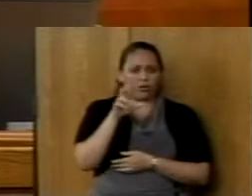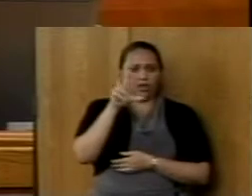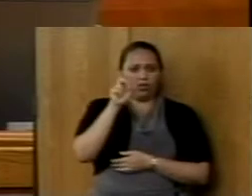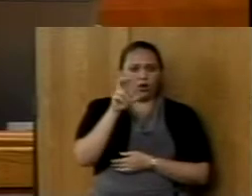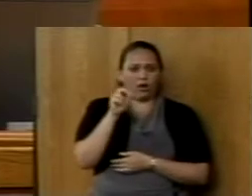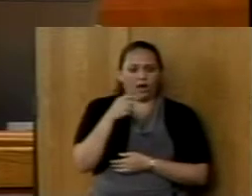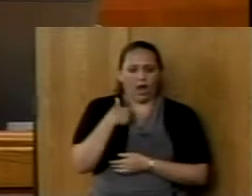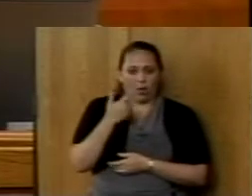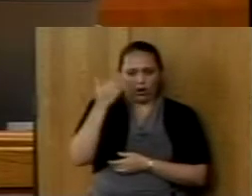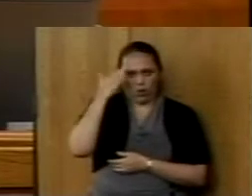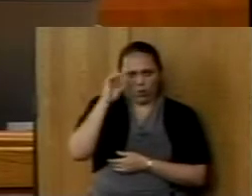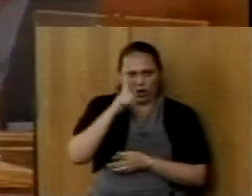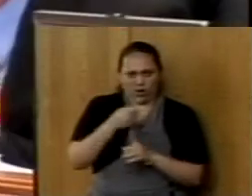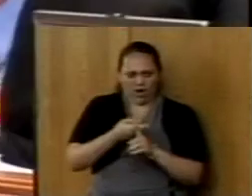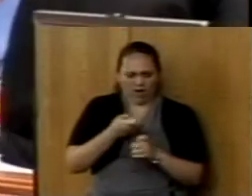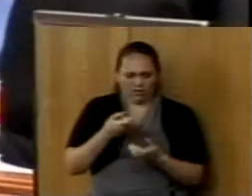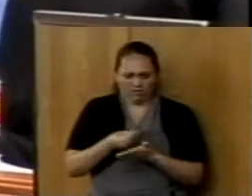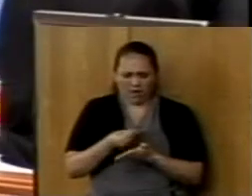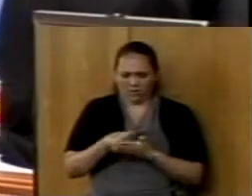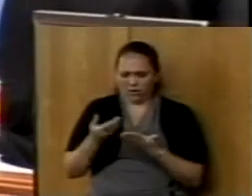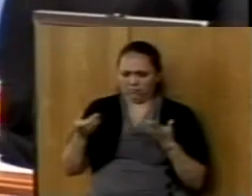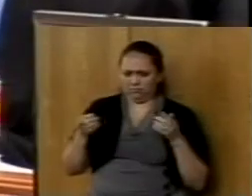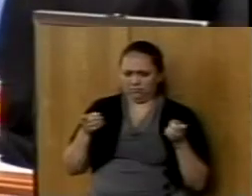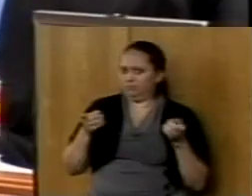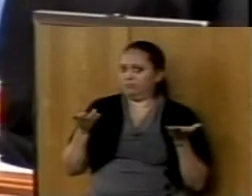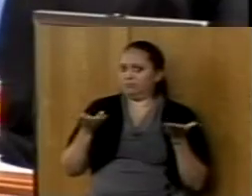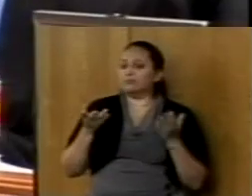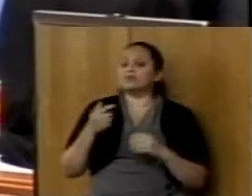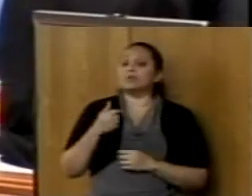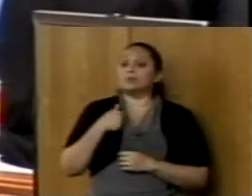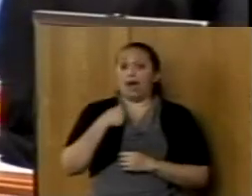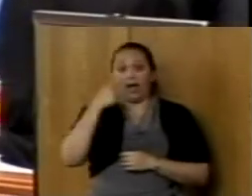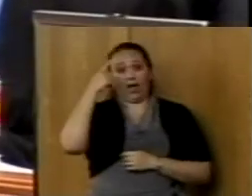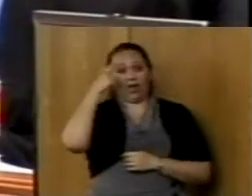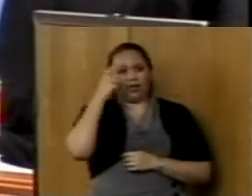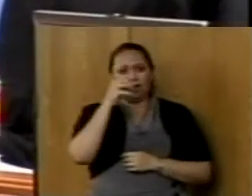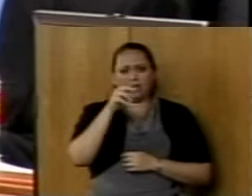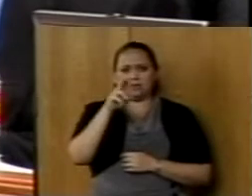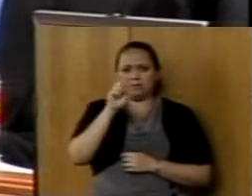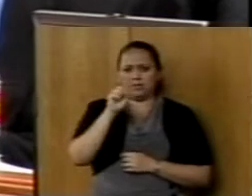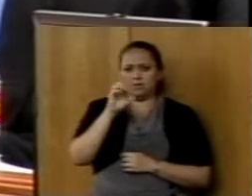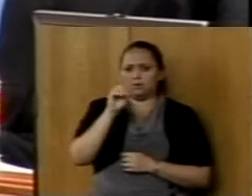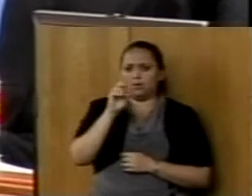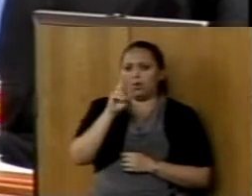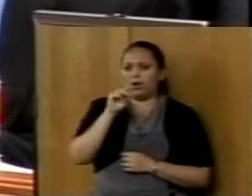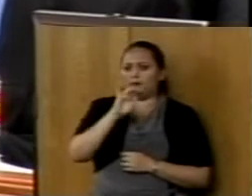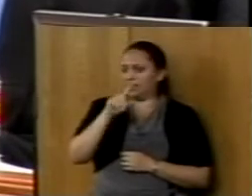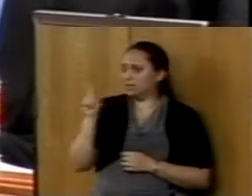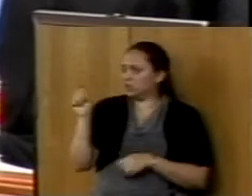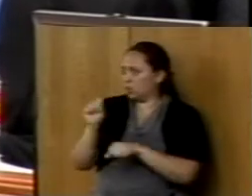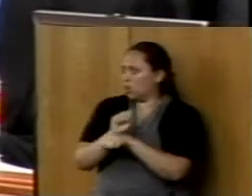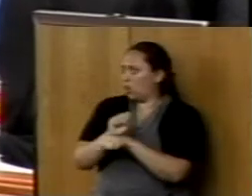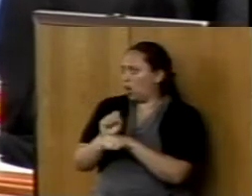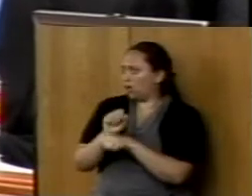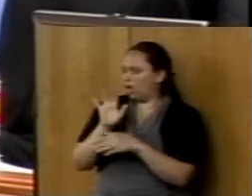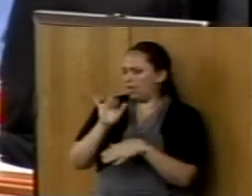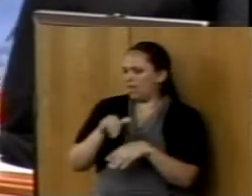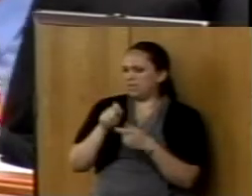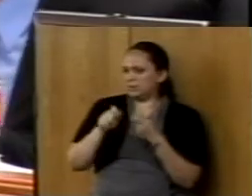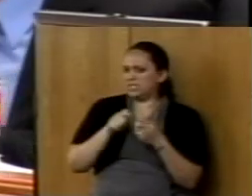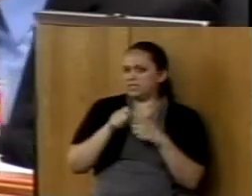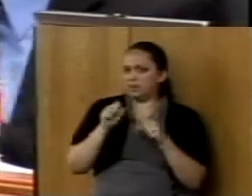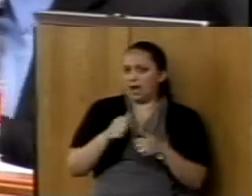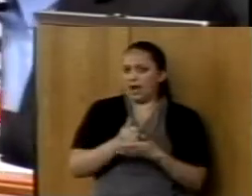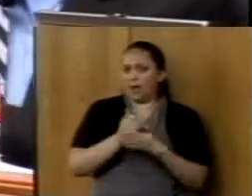$9,730. I want to know where you got that amount from. Dr. Montoya. I think Ms. Ortiz, I know you had worked on the specifics. If you could help us